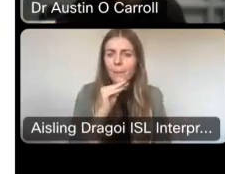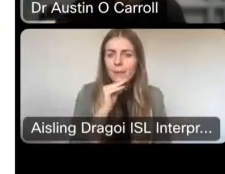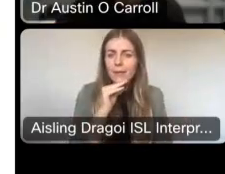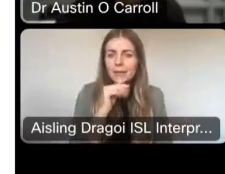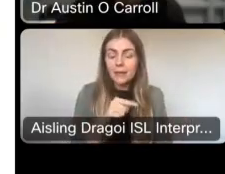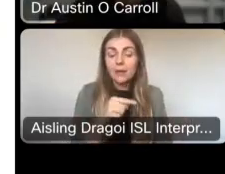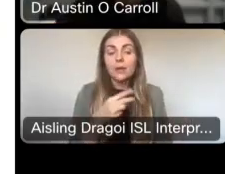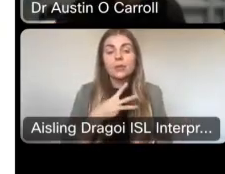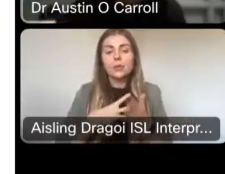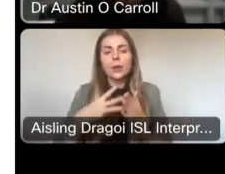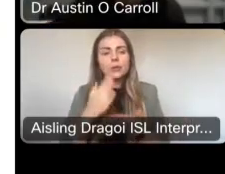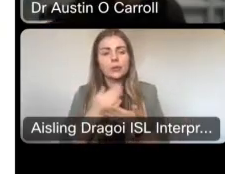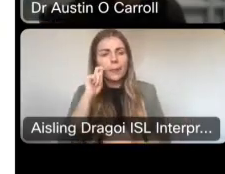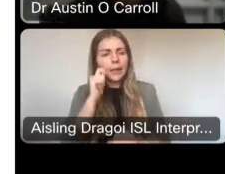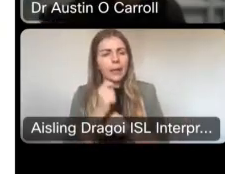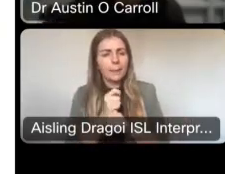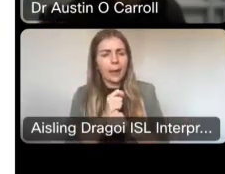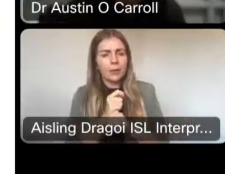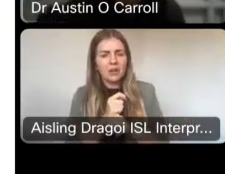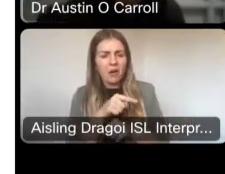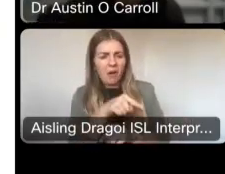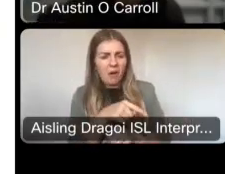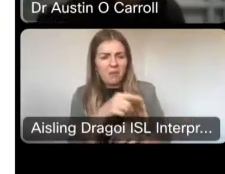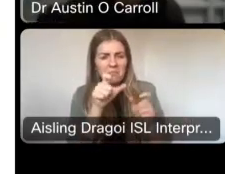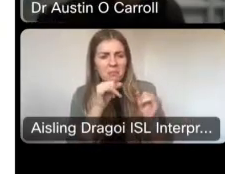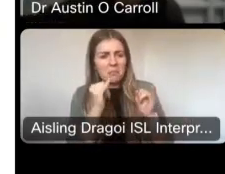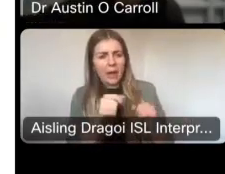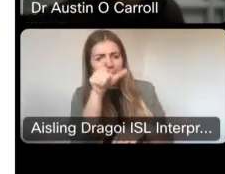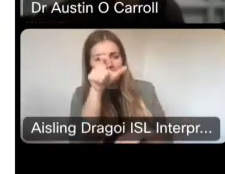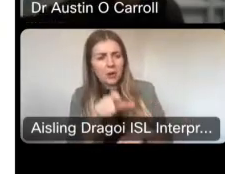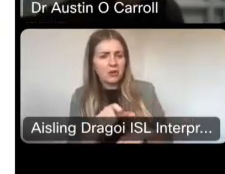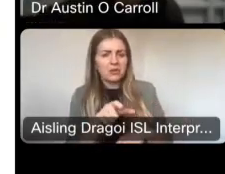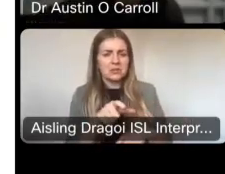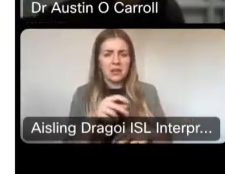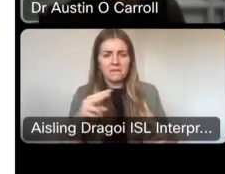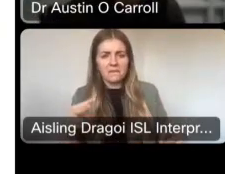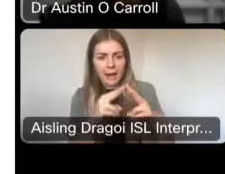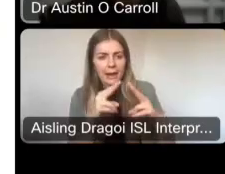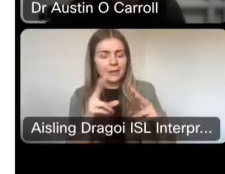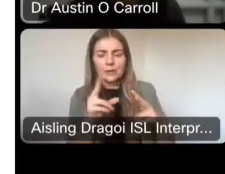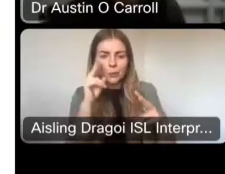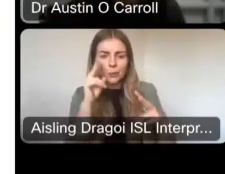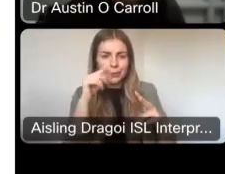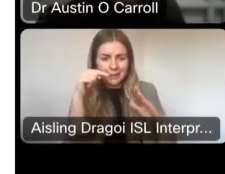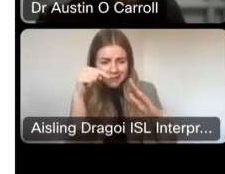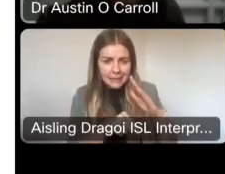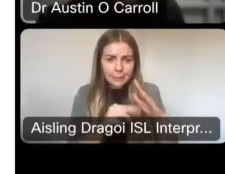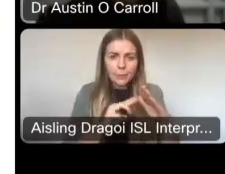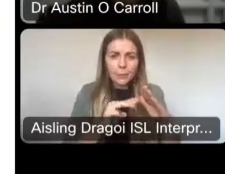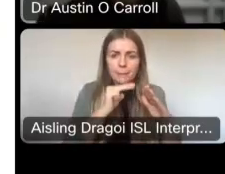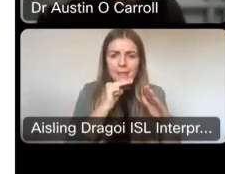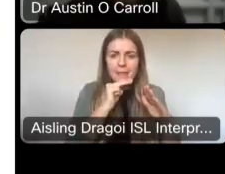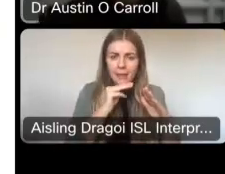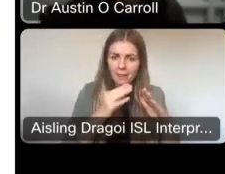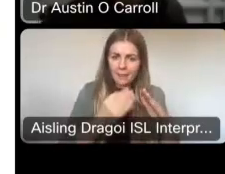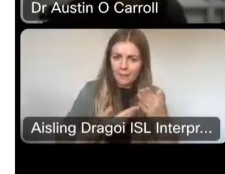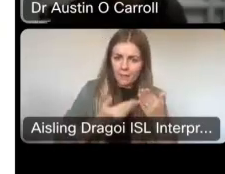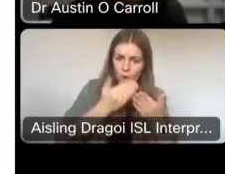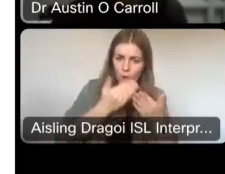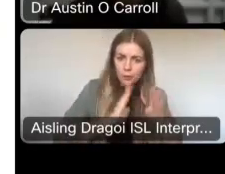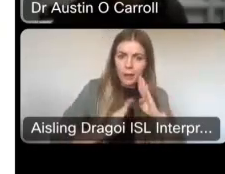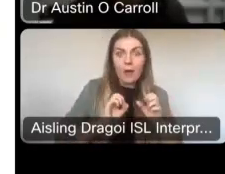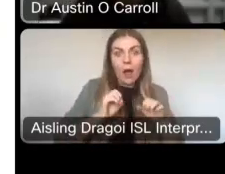as violence and a bad person. You see it as this is the way the person has learned to defend. Now, obviously, they have to learn to behave differently, but